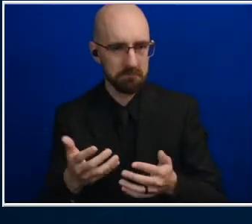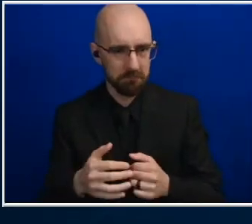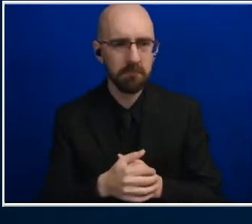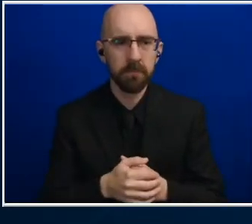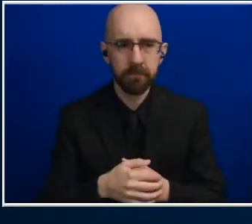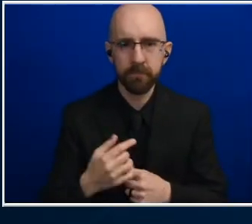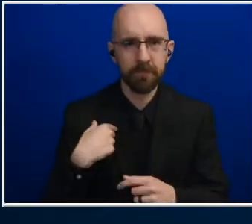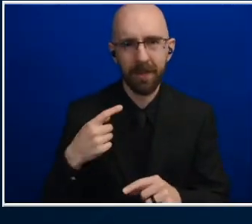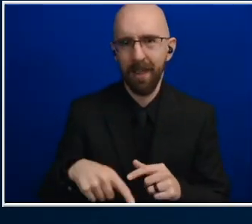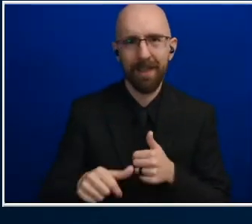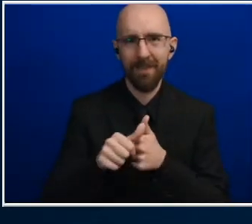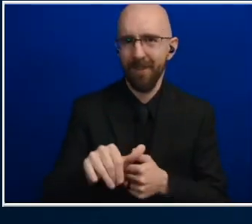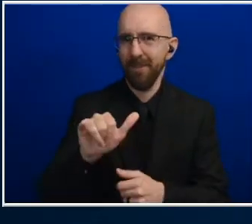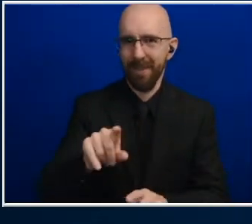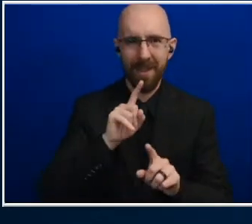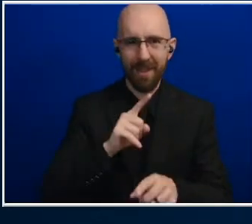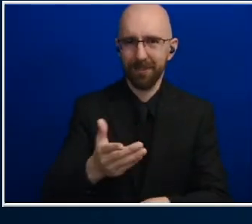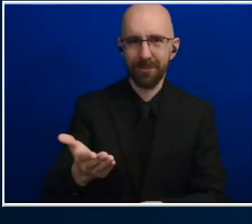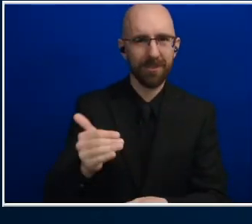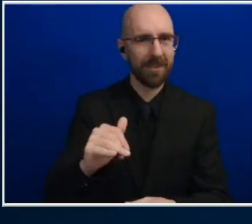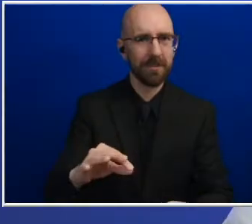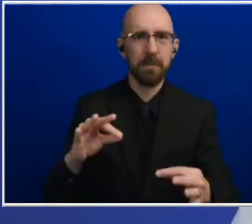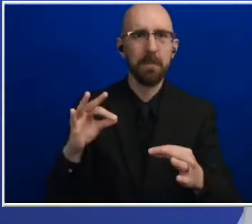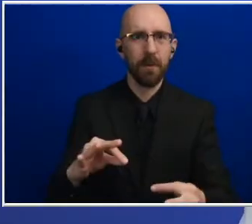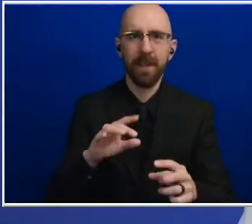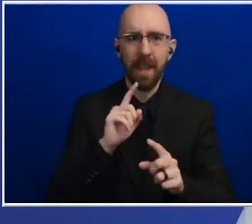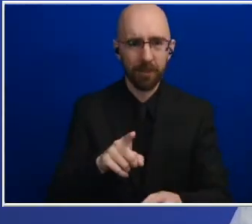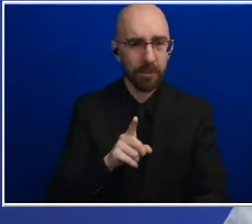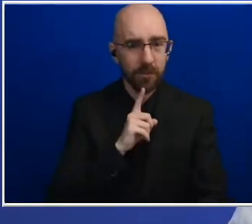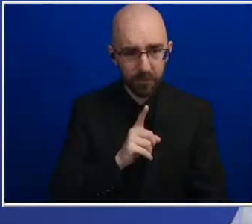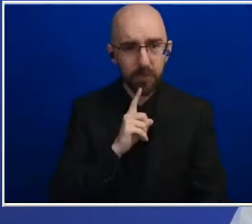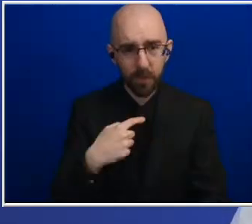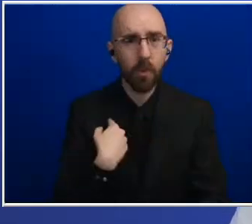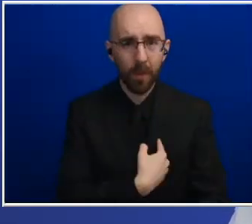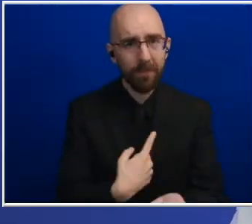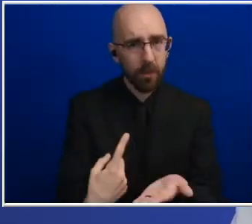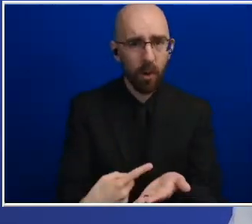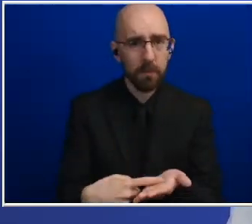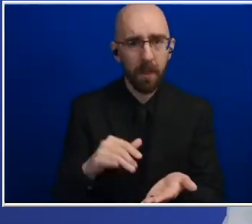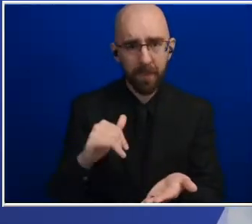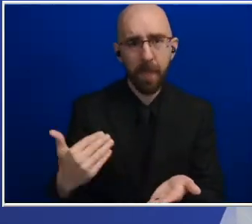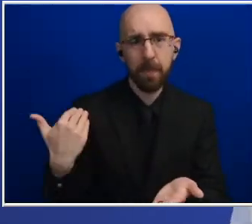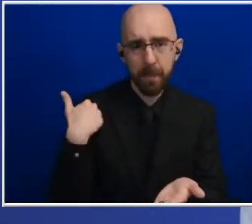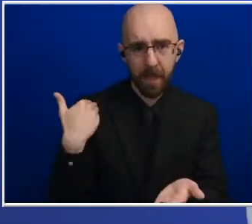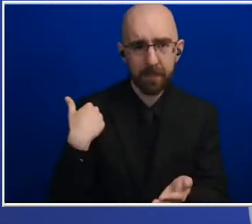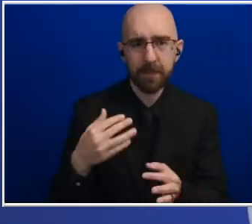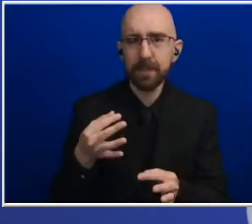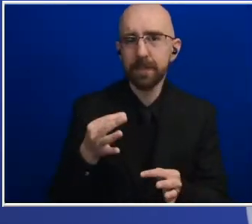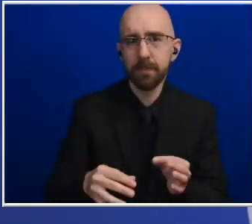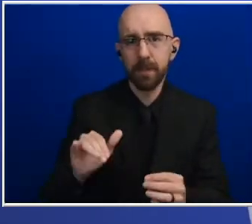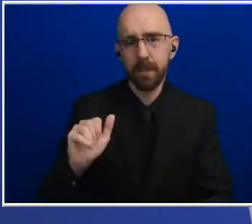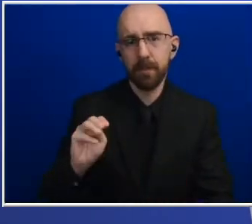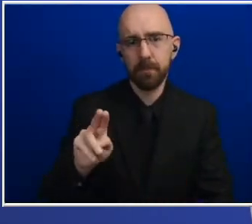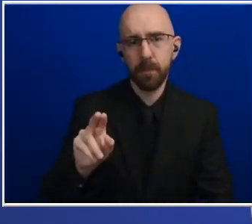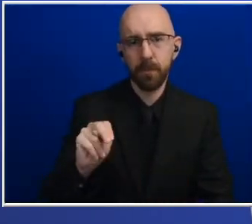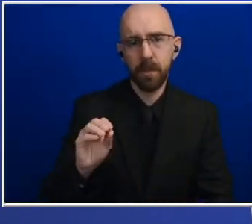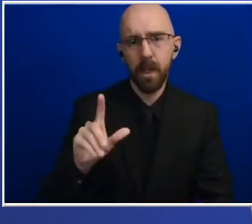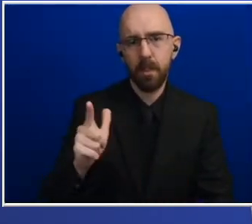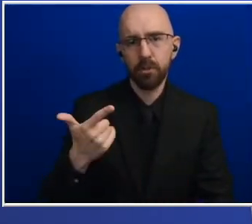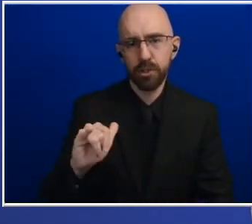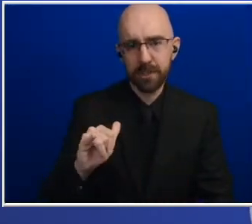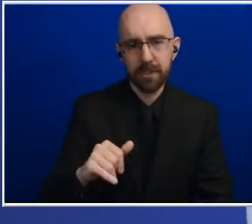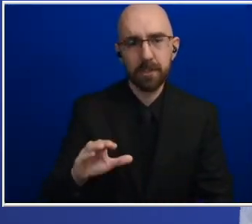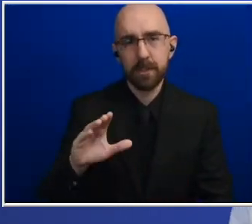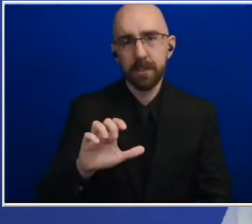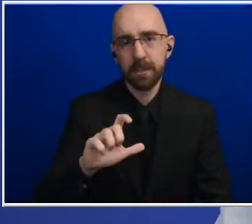answer. I mean, it's perfect. It's true. We have talked about this, and it is simple immunology, cellular immunology